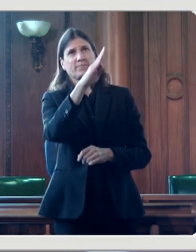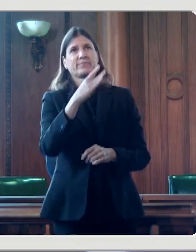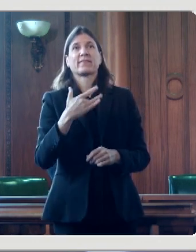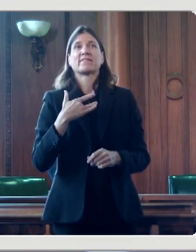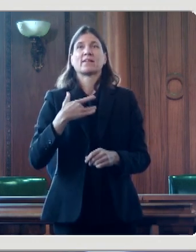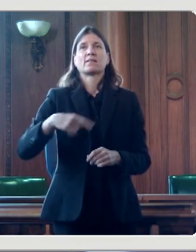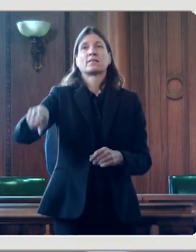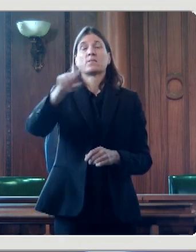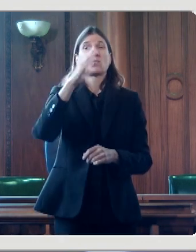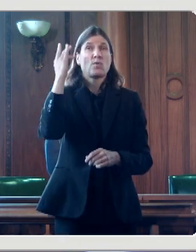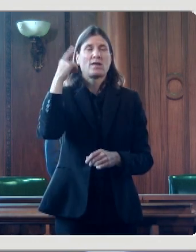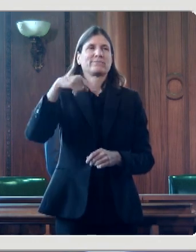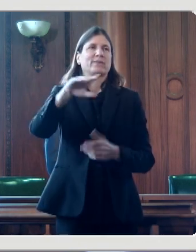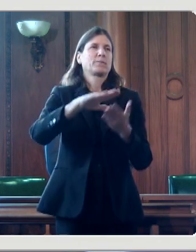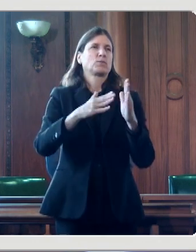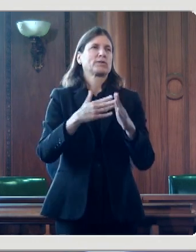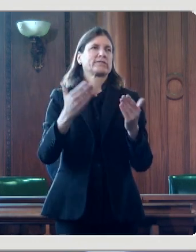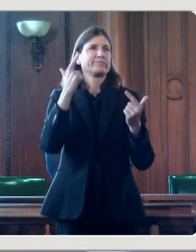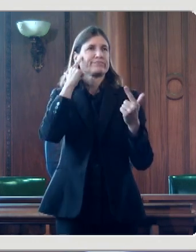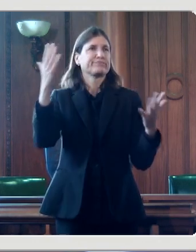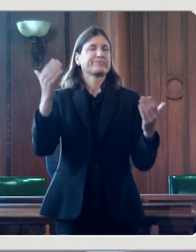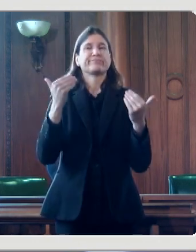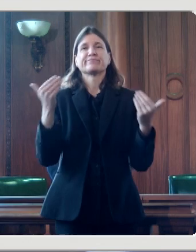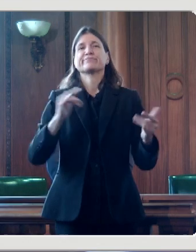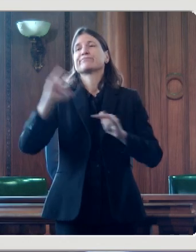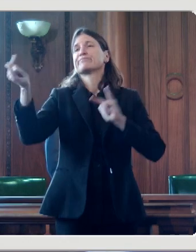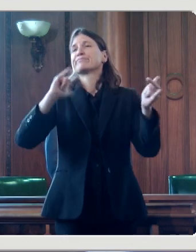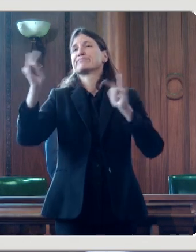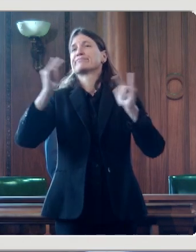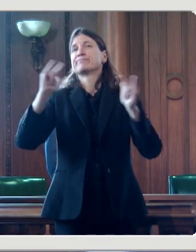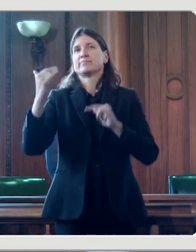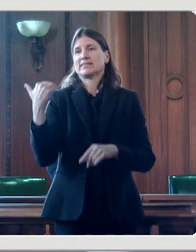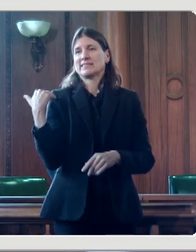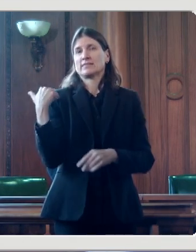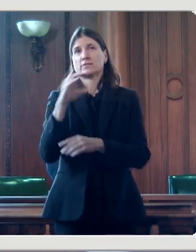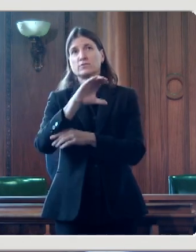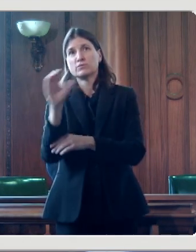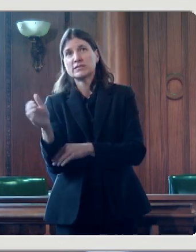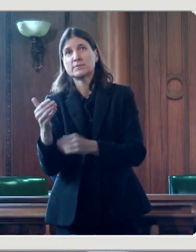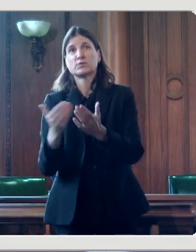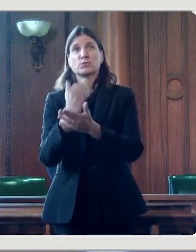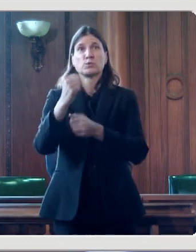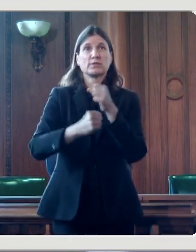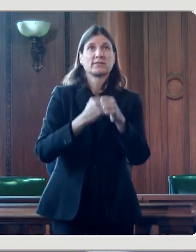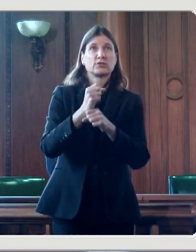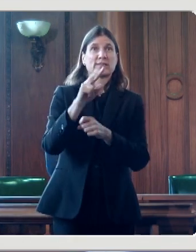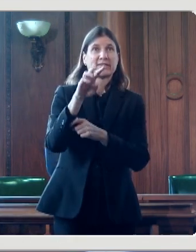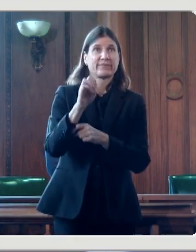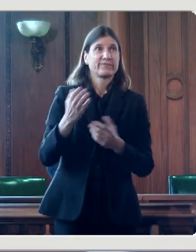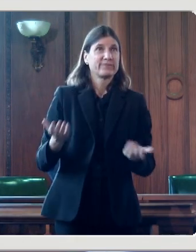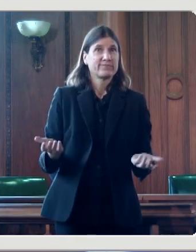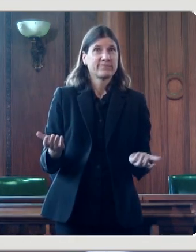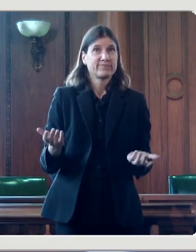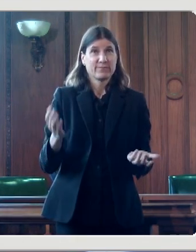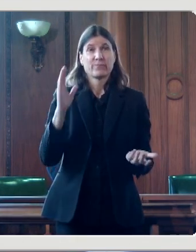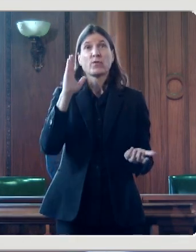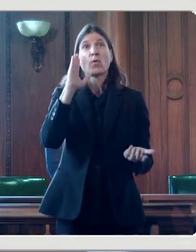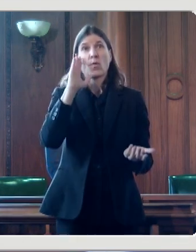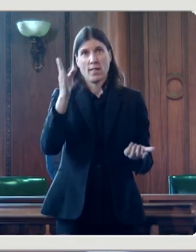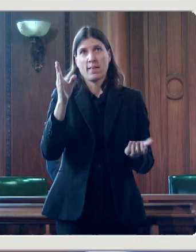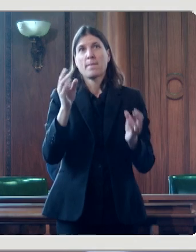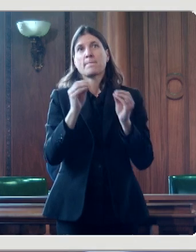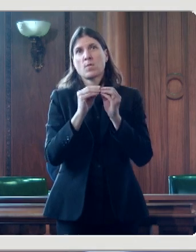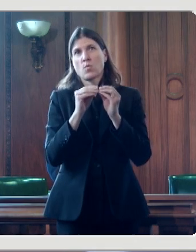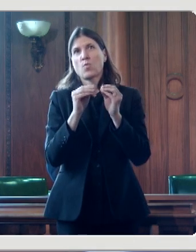The effect of those has yet to be seen. Massachusetts now has over 380,000 cases and